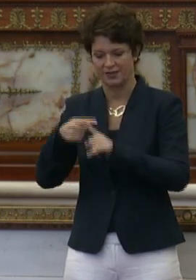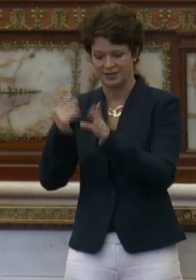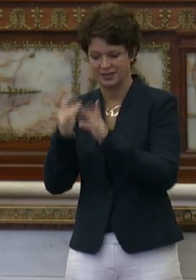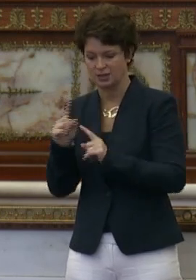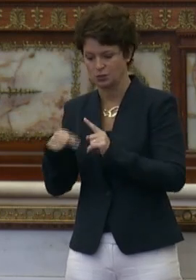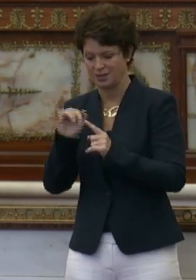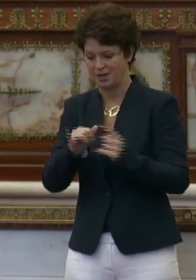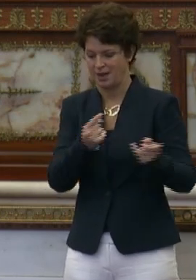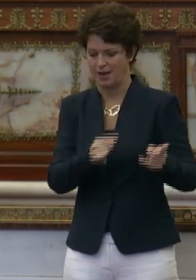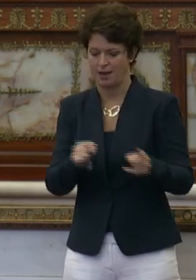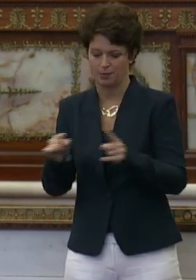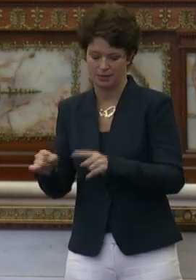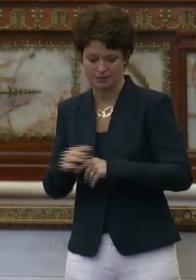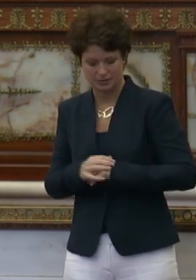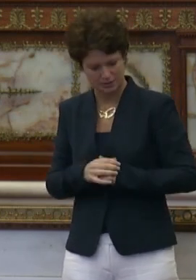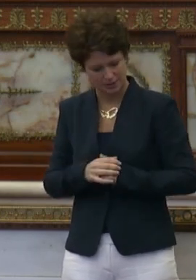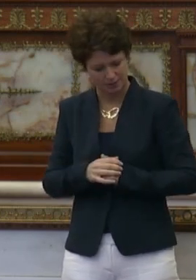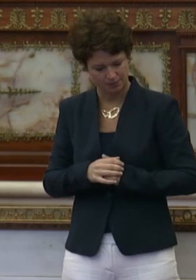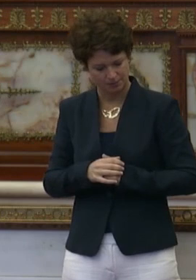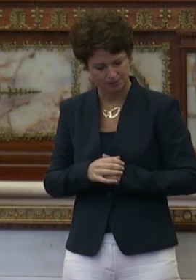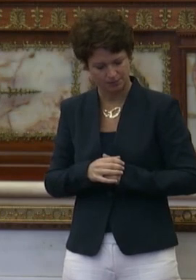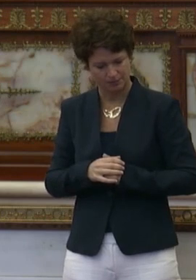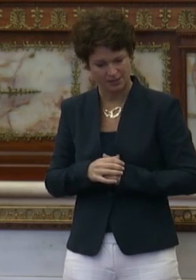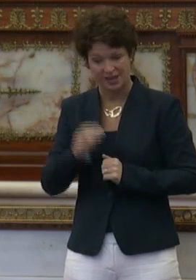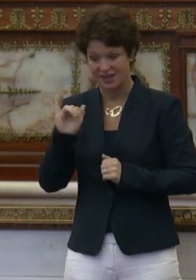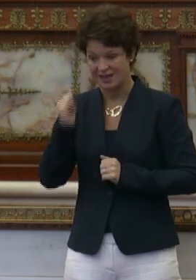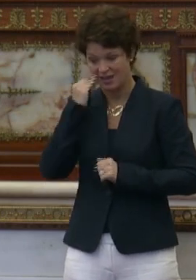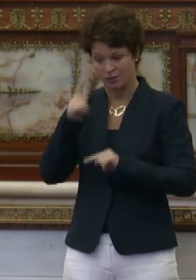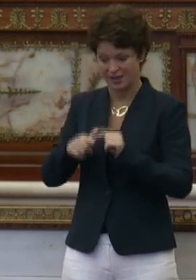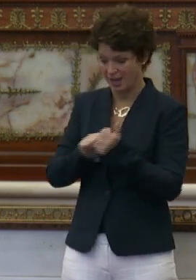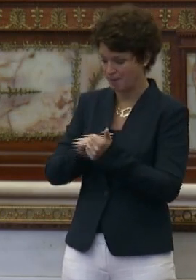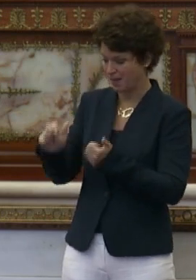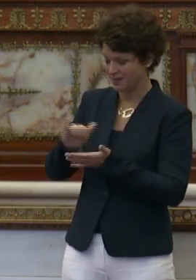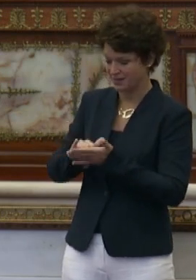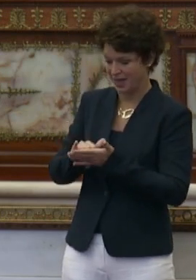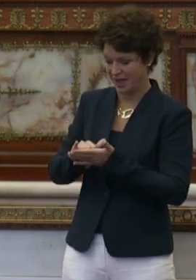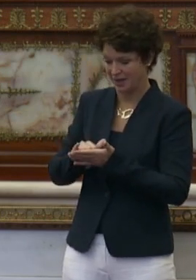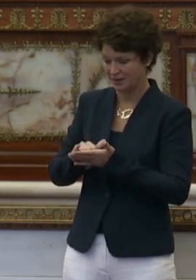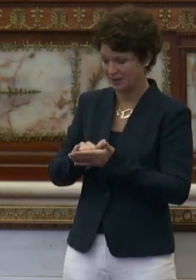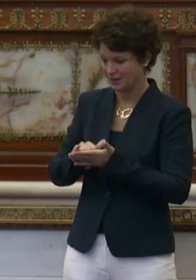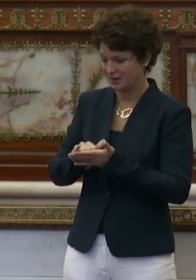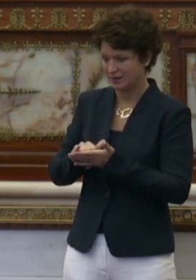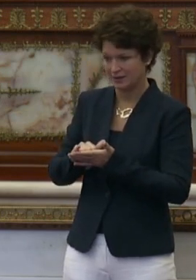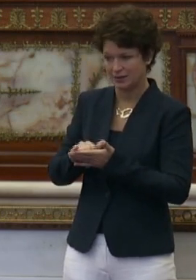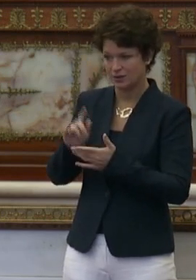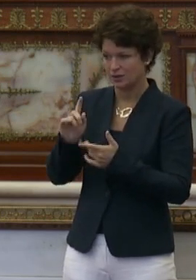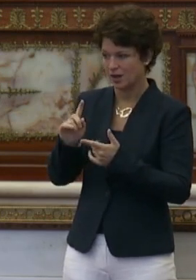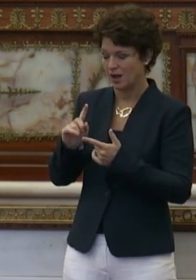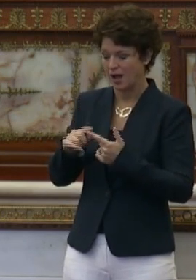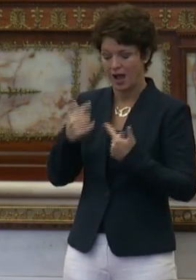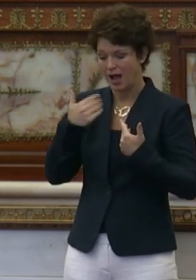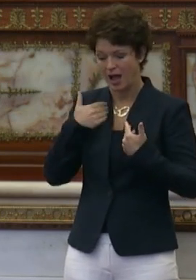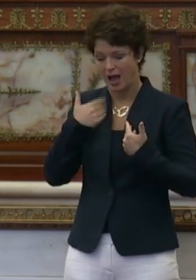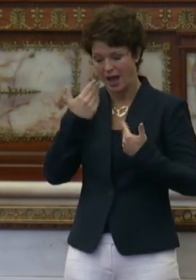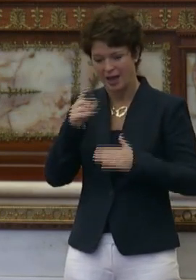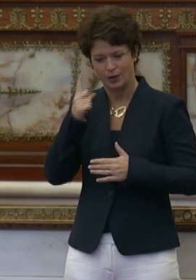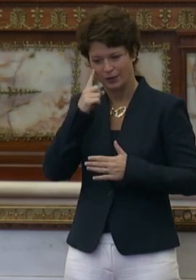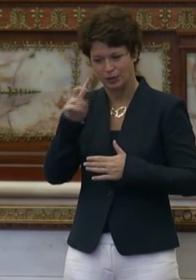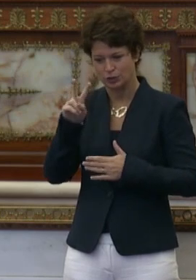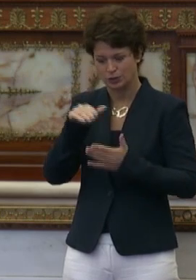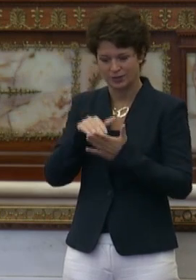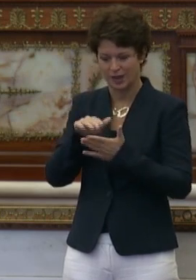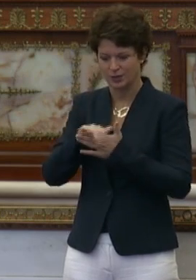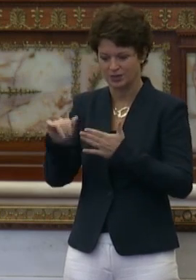like this happens, if that can't pass, like to recover people's, I mean, I don't think $2,000